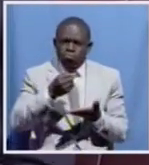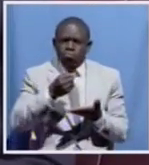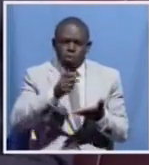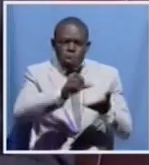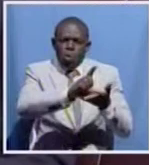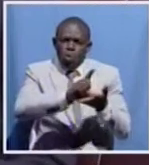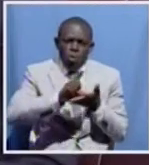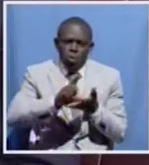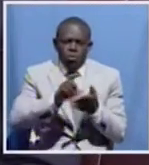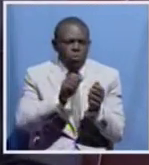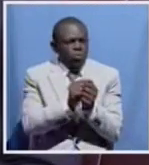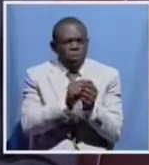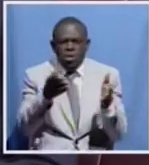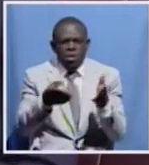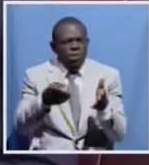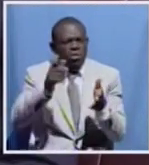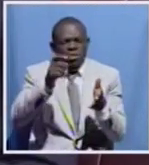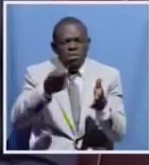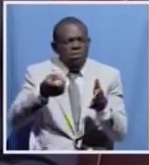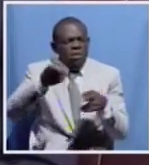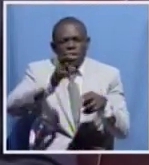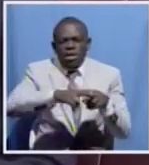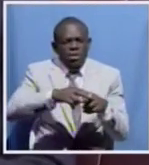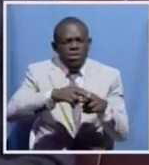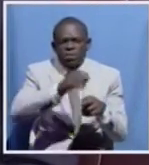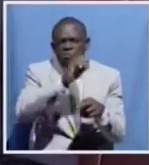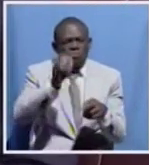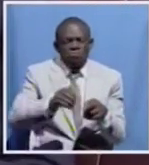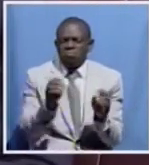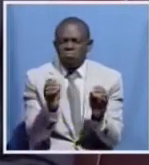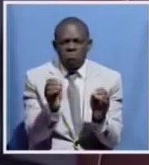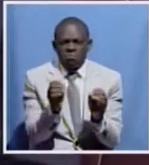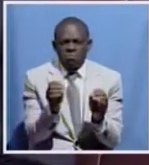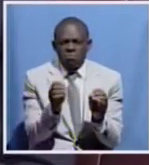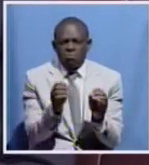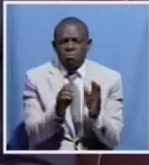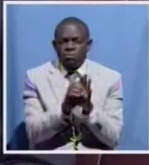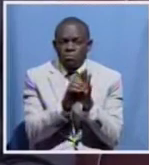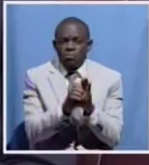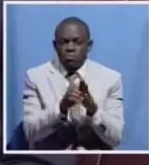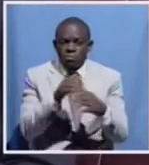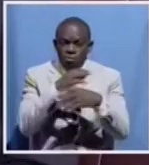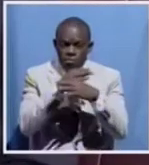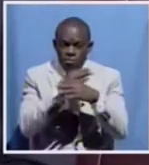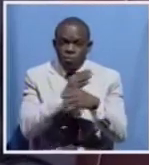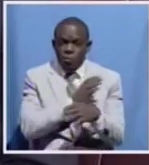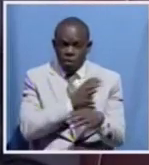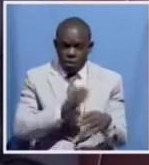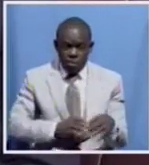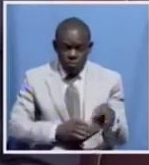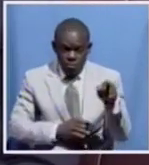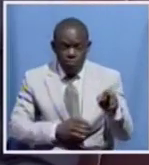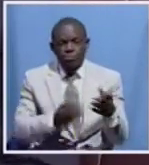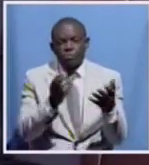instance, with the company called AME, want to help rehabilitate the cancer center, want to help